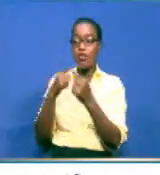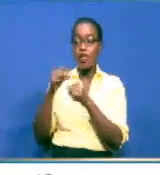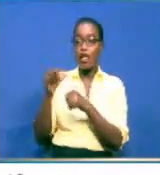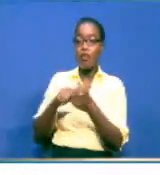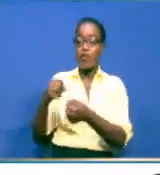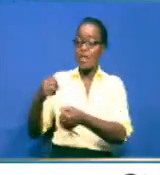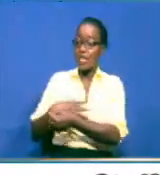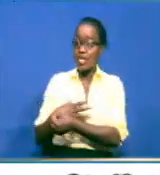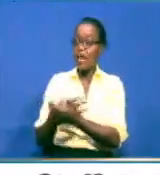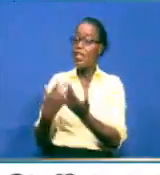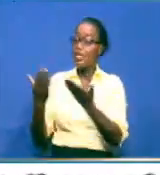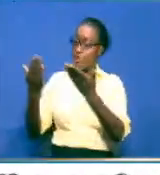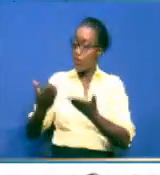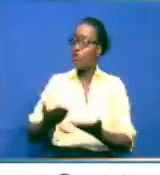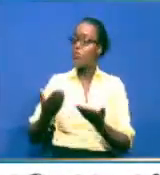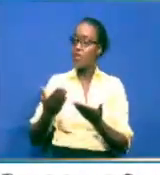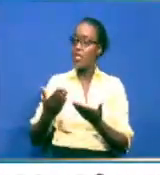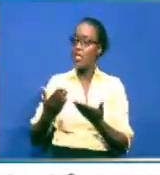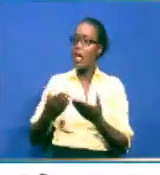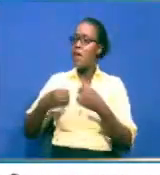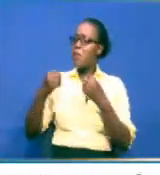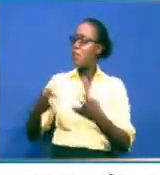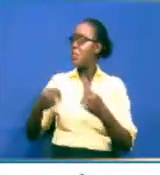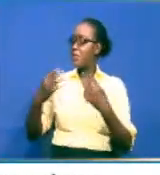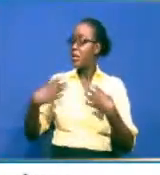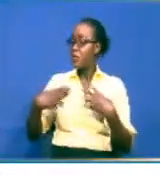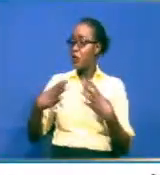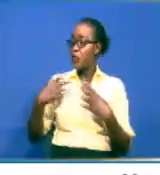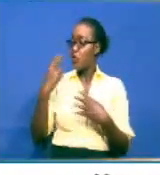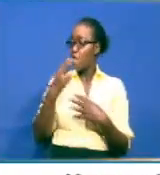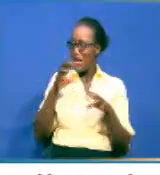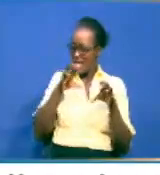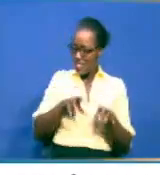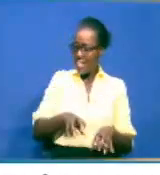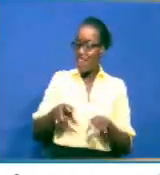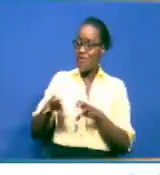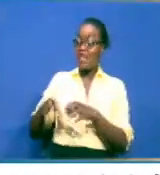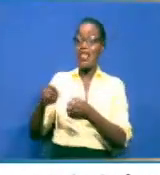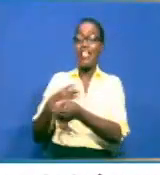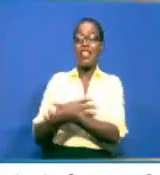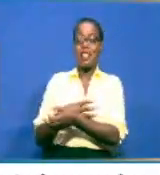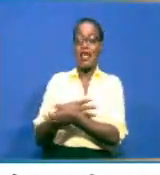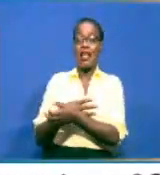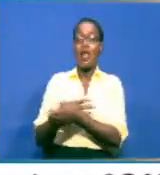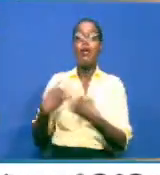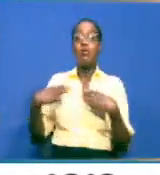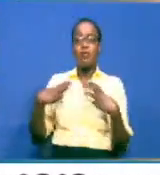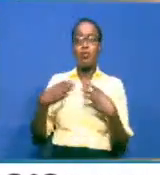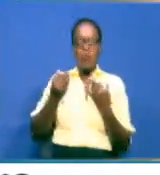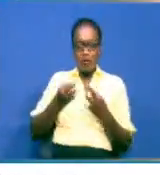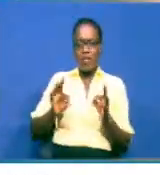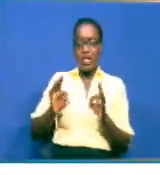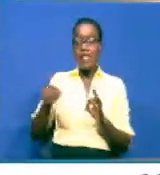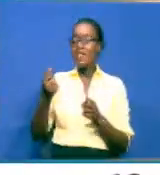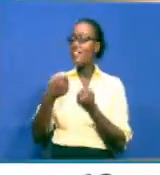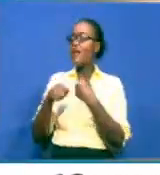issues of cancer, now that you brought out, mm-hmm. there are so many people who are suffering cancer survivors. Some of them are active,